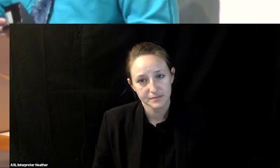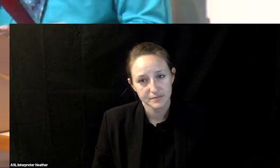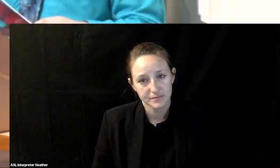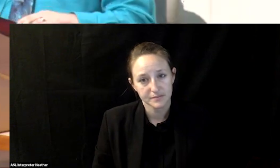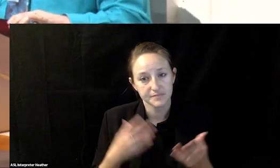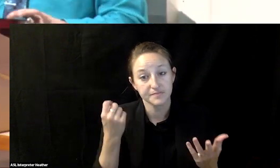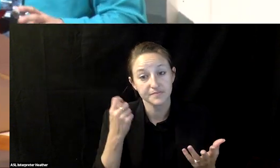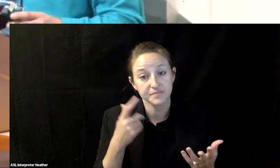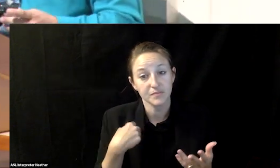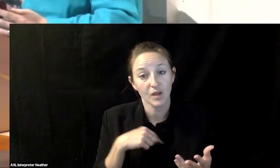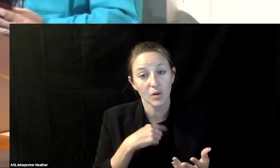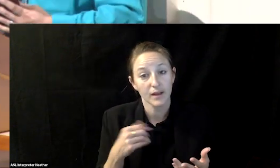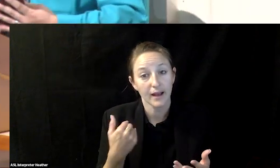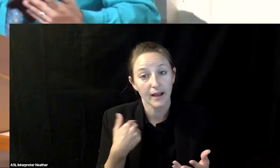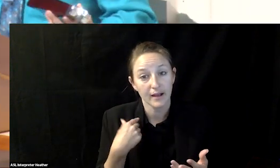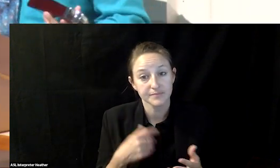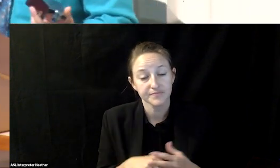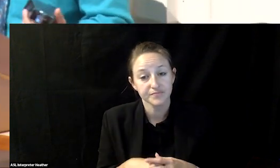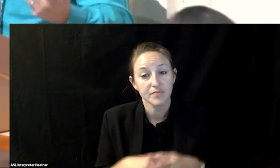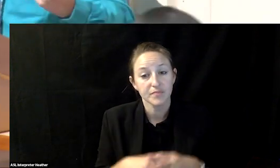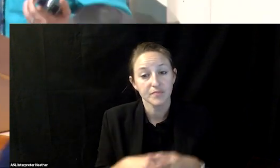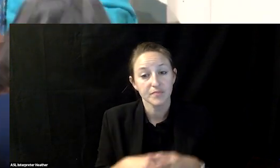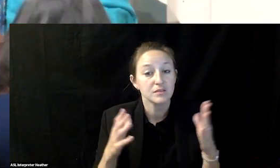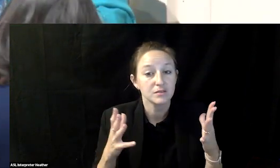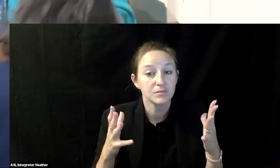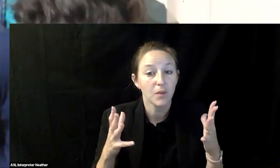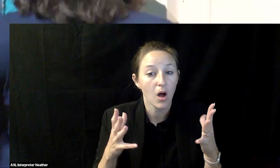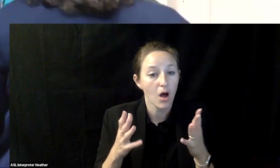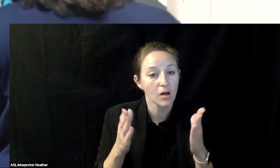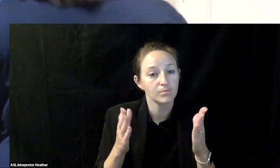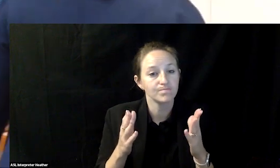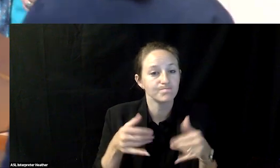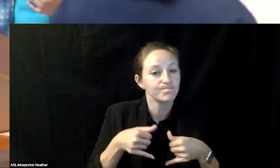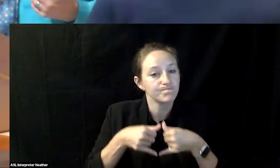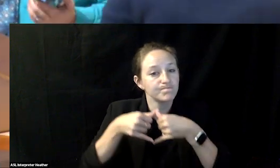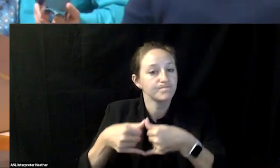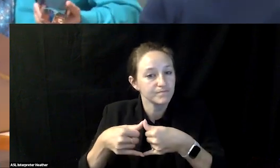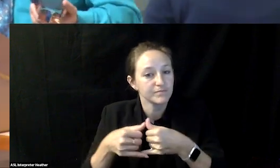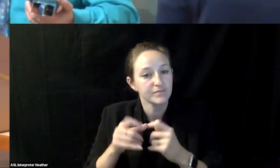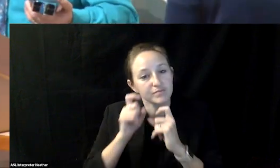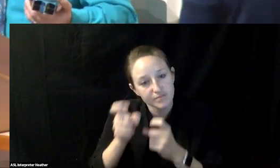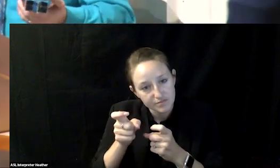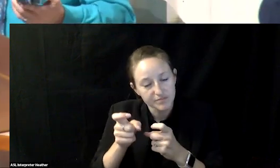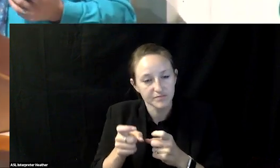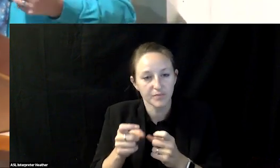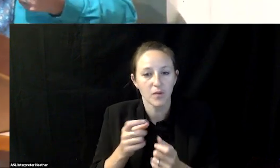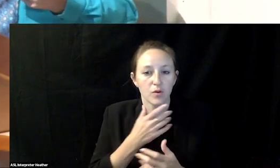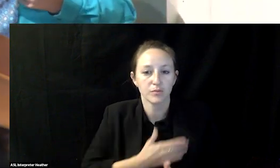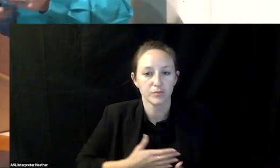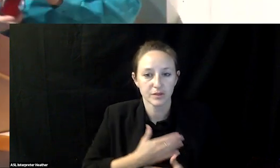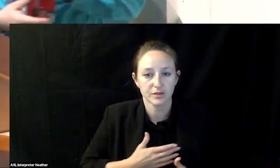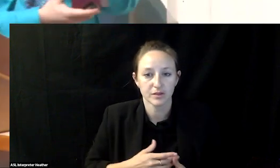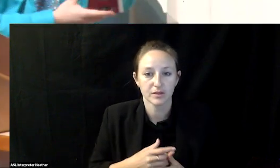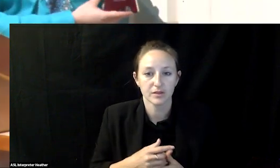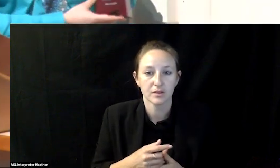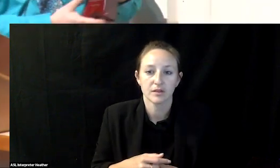And we have a small memento of our appreciation for the HPAC content strategy team and their great